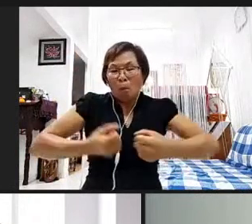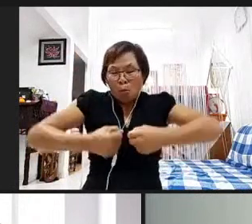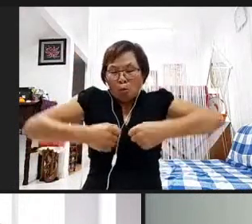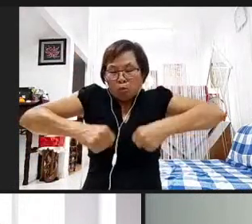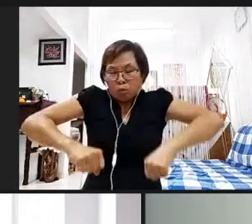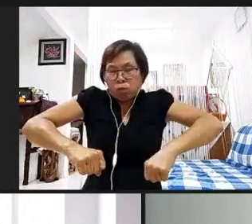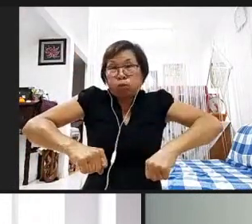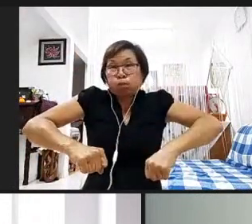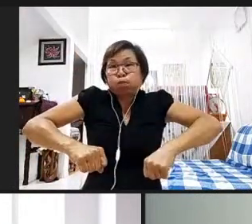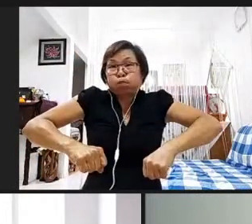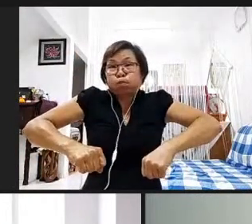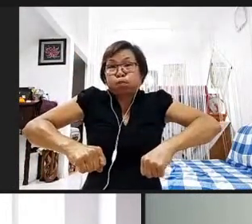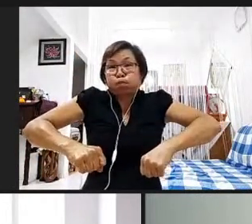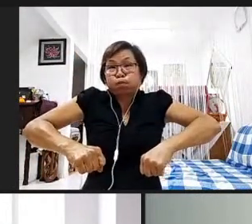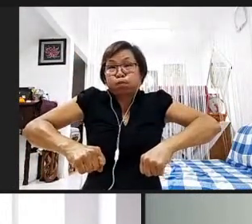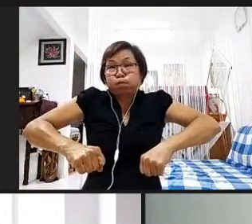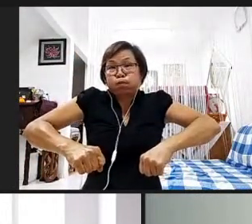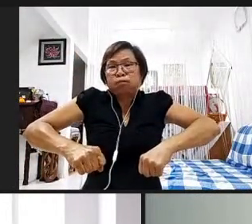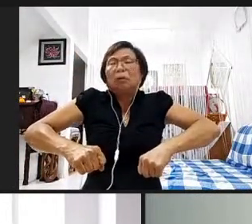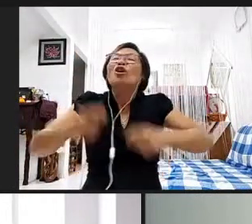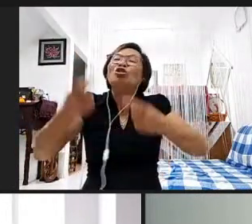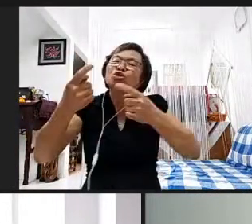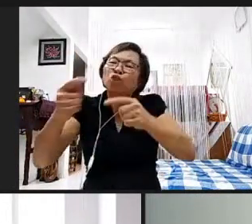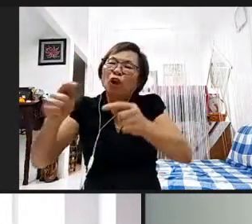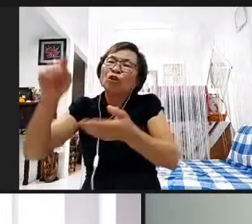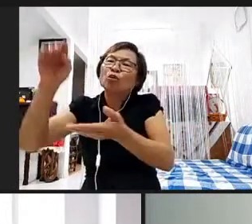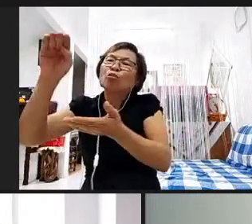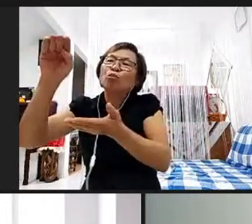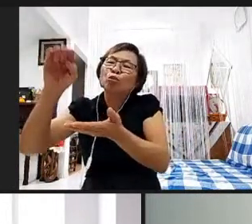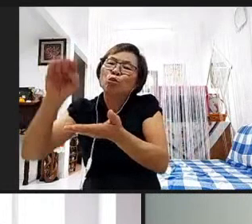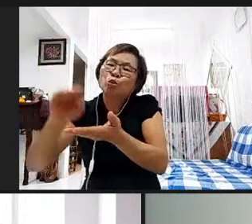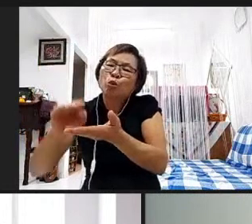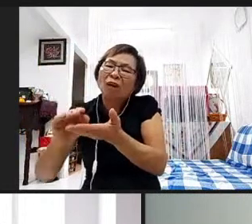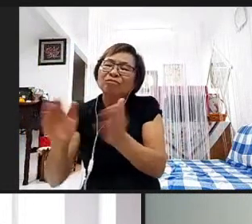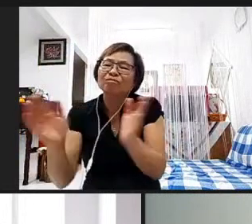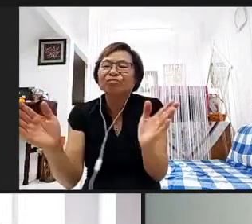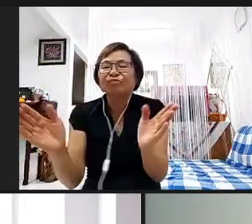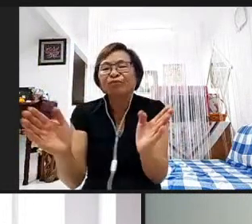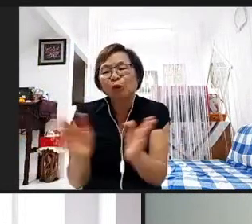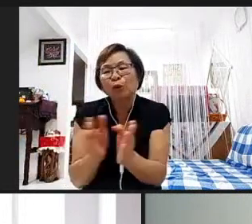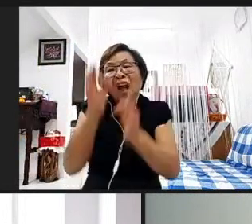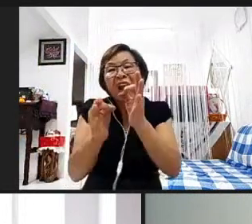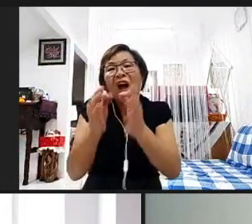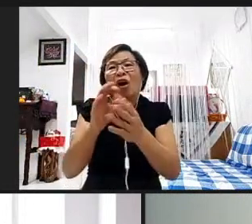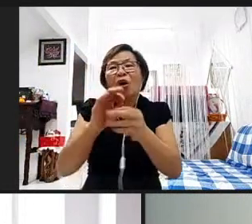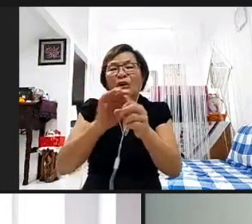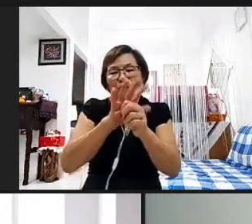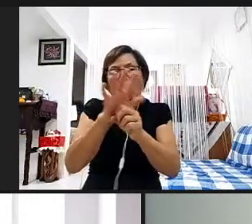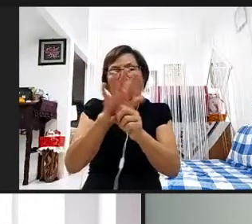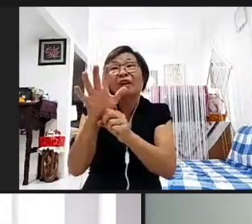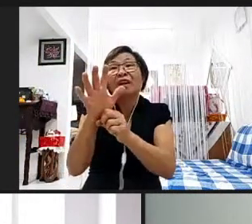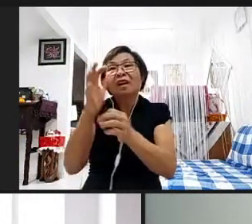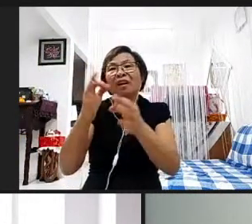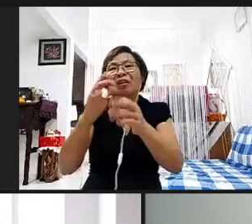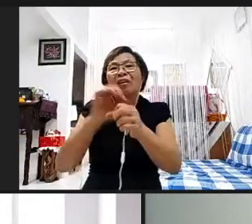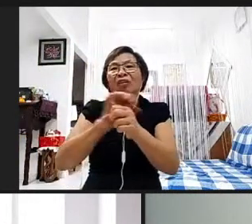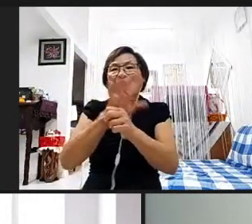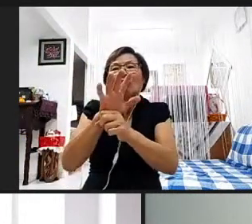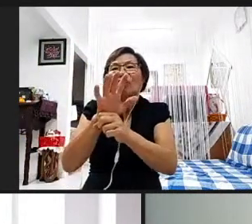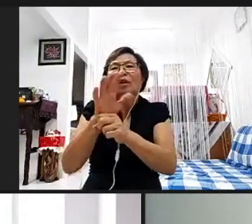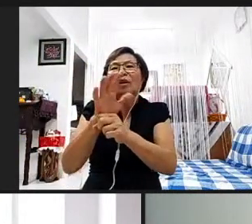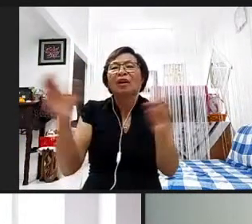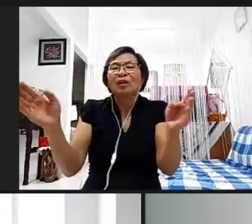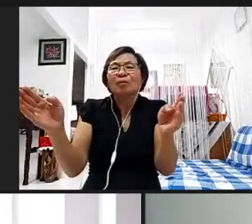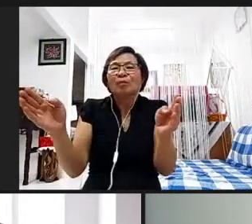overweight, try to reduce weight. So in case you get COVID, hopefully it cut down your